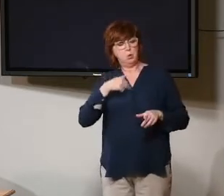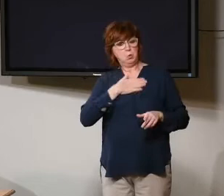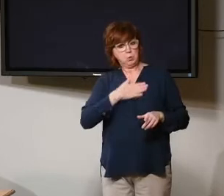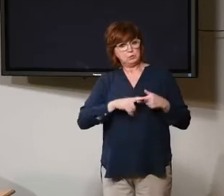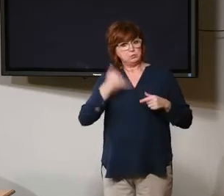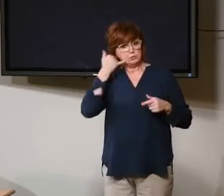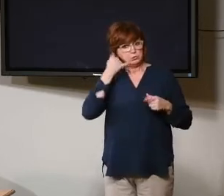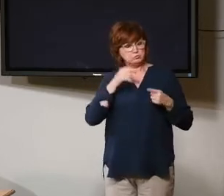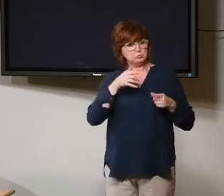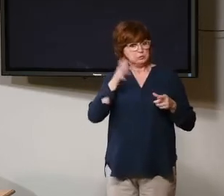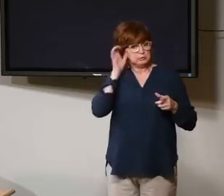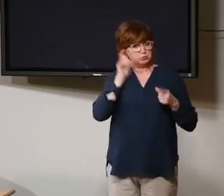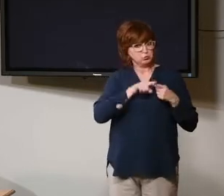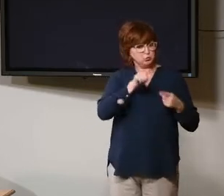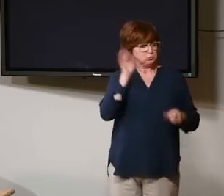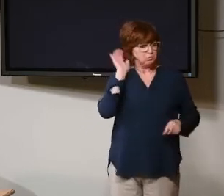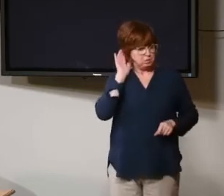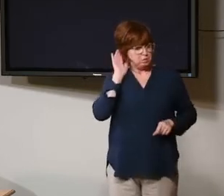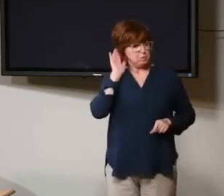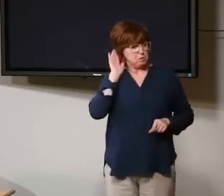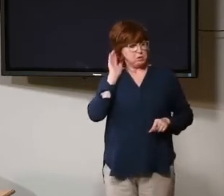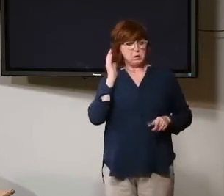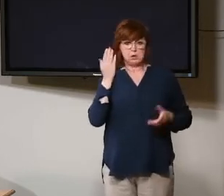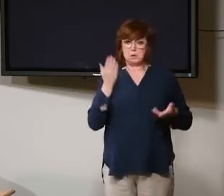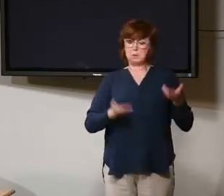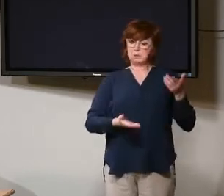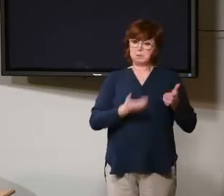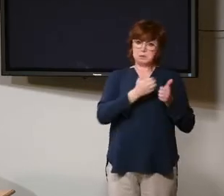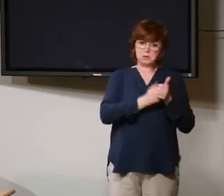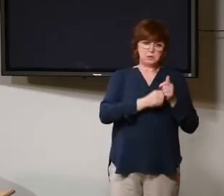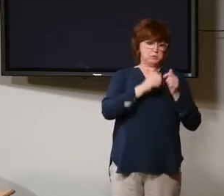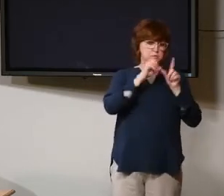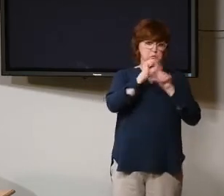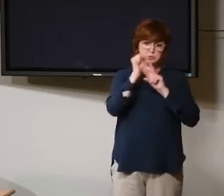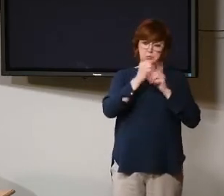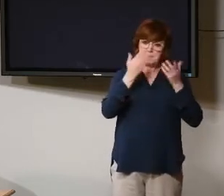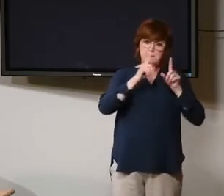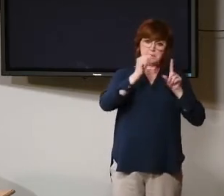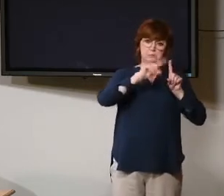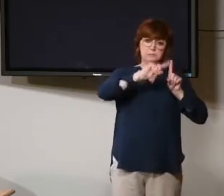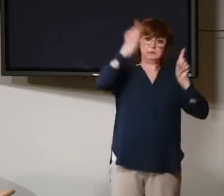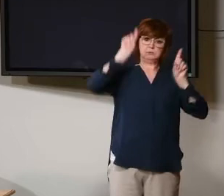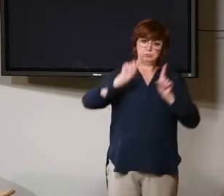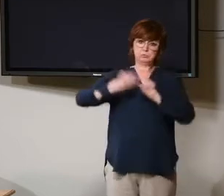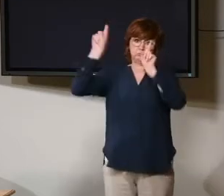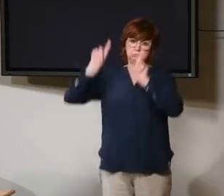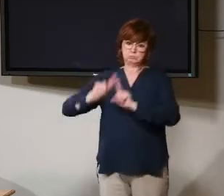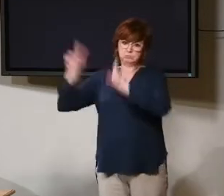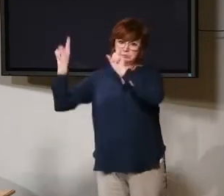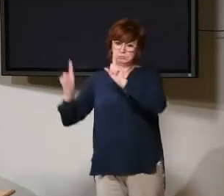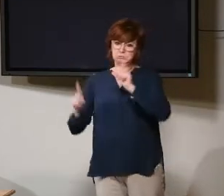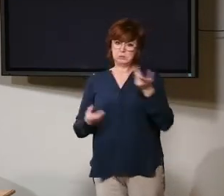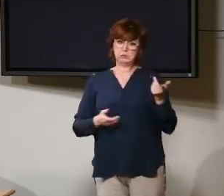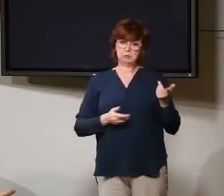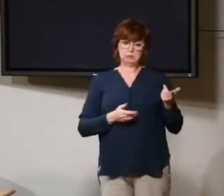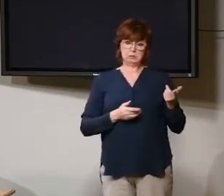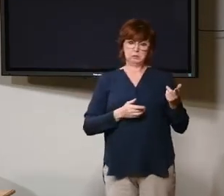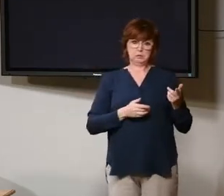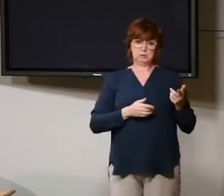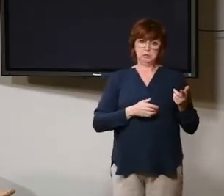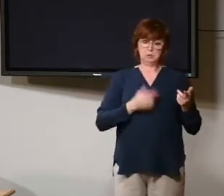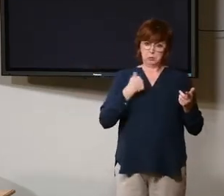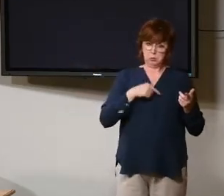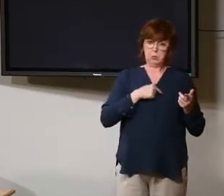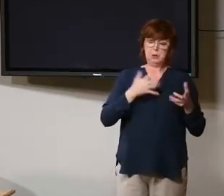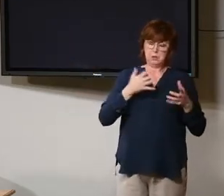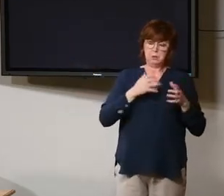willing to work through those at the very granular level of business by business level to ensure that we